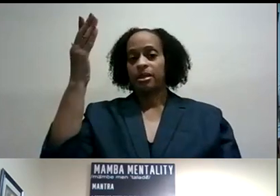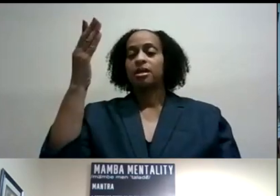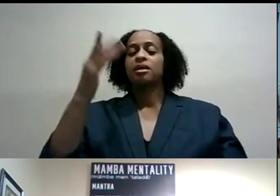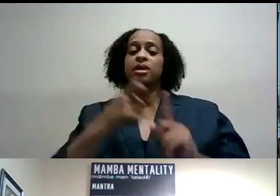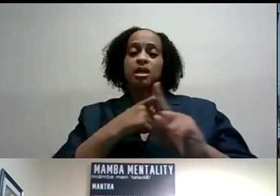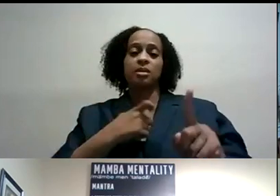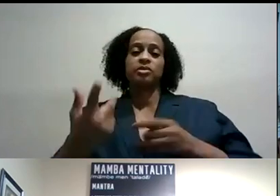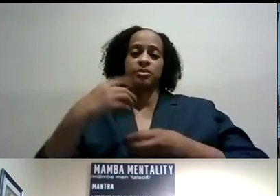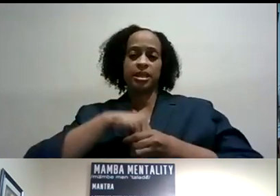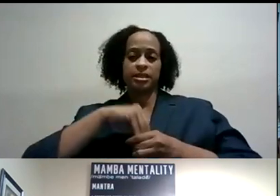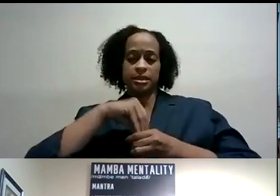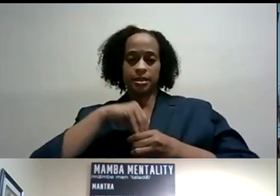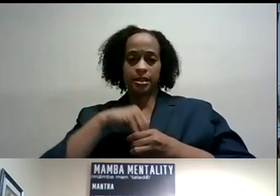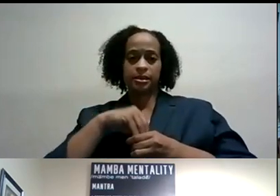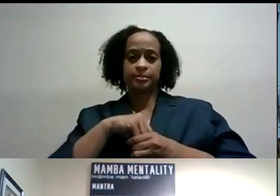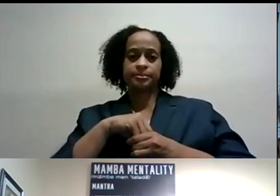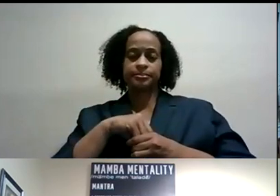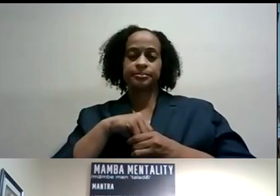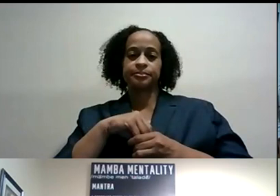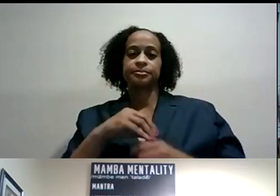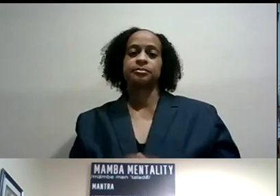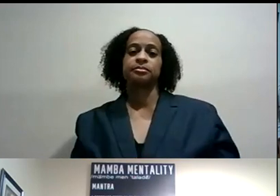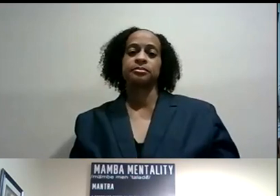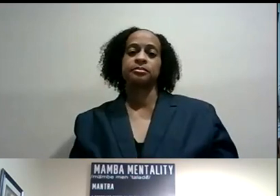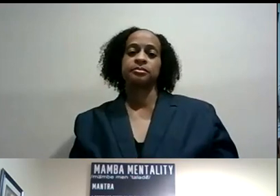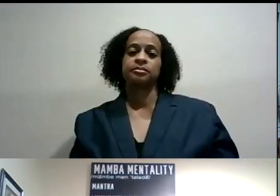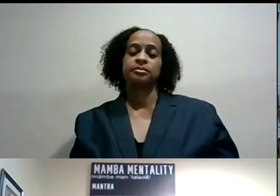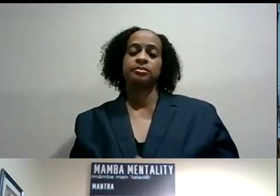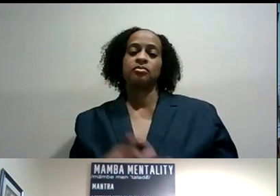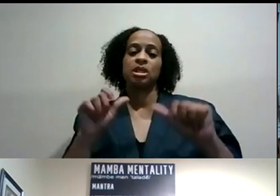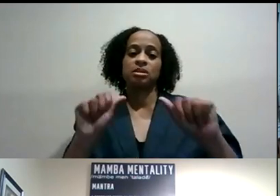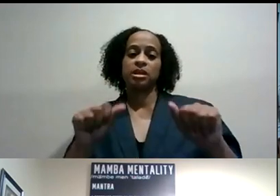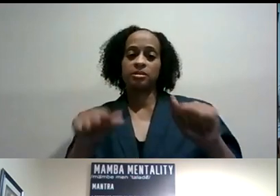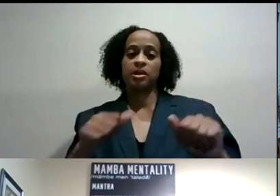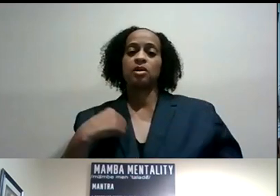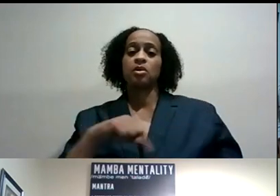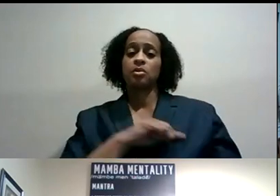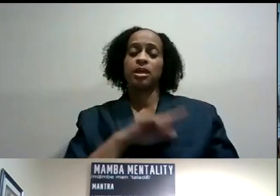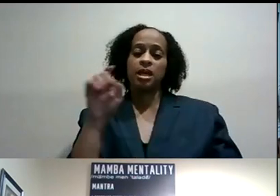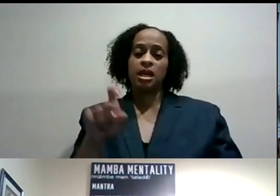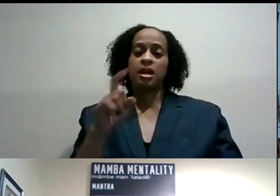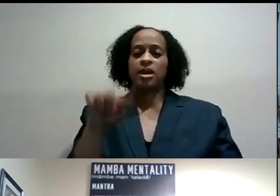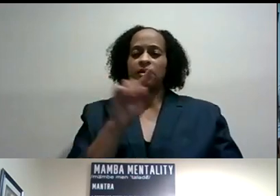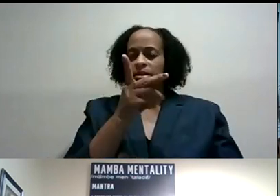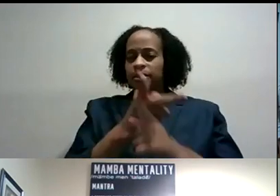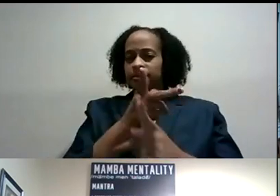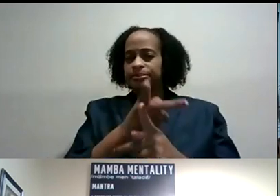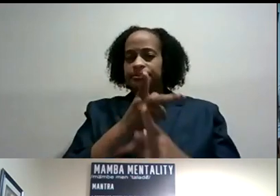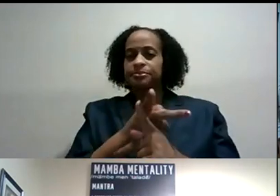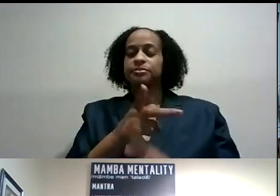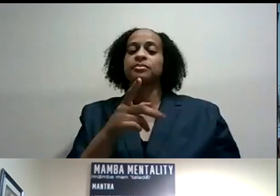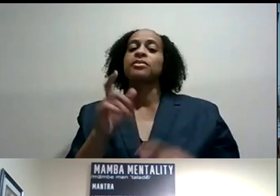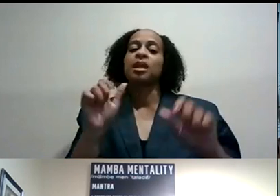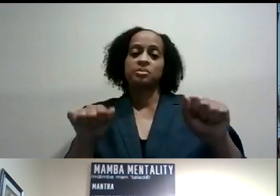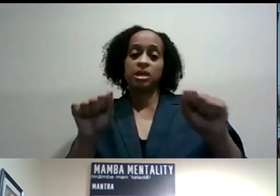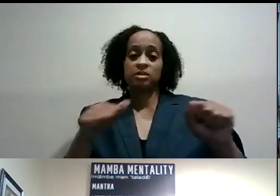from the inside. It's possible, and we have to watch this. It's possible